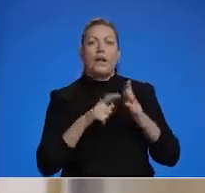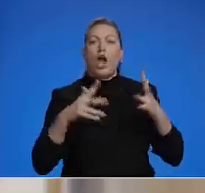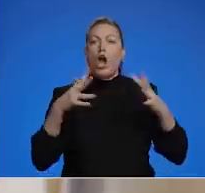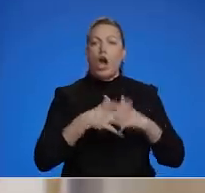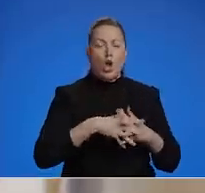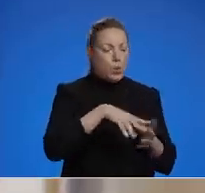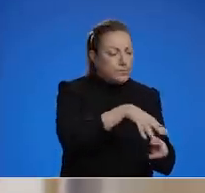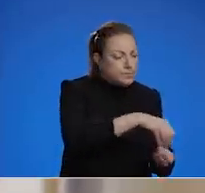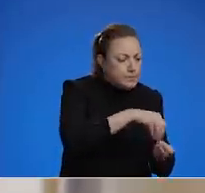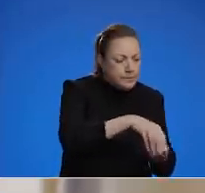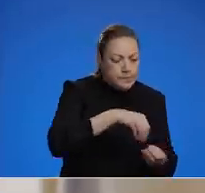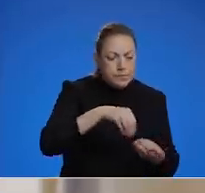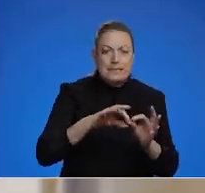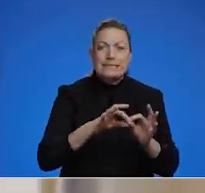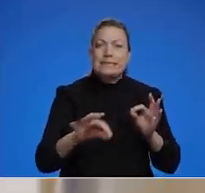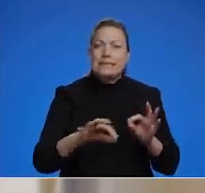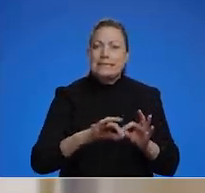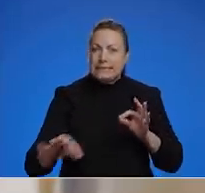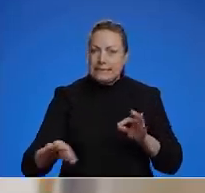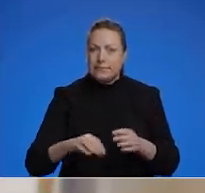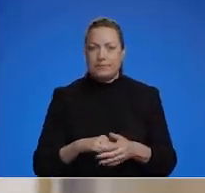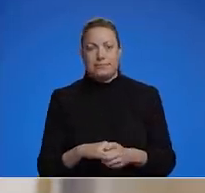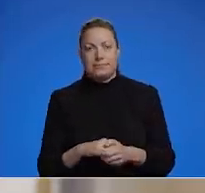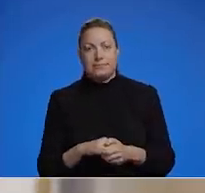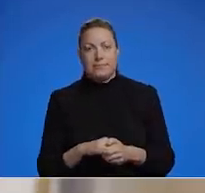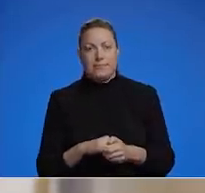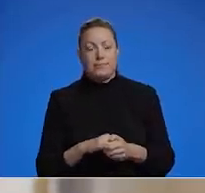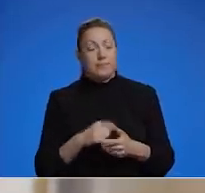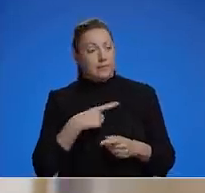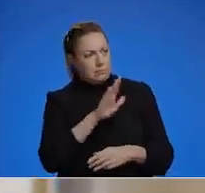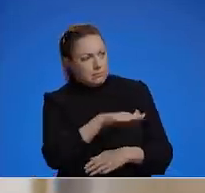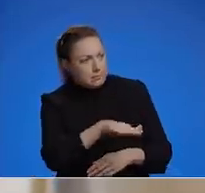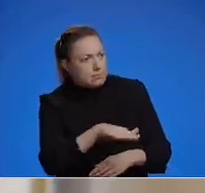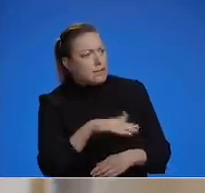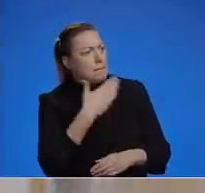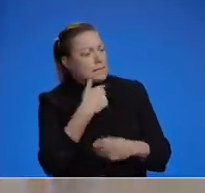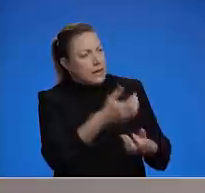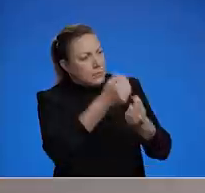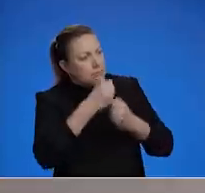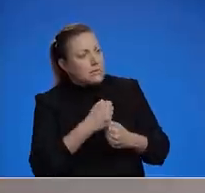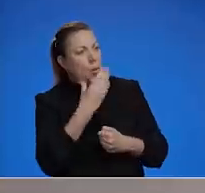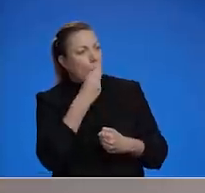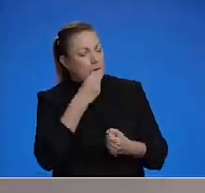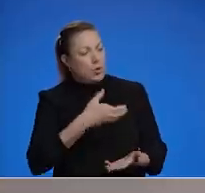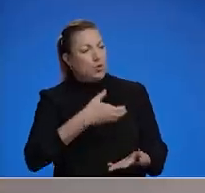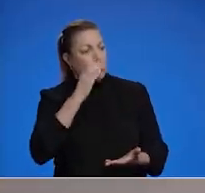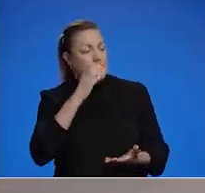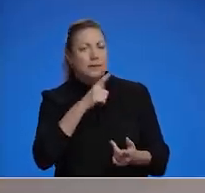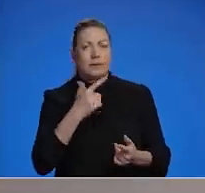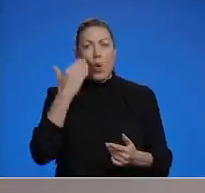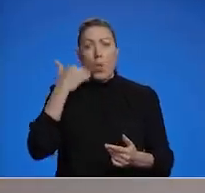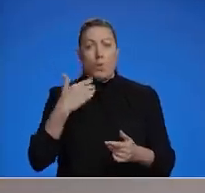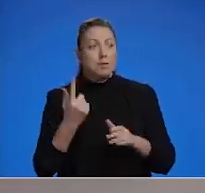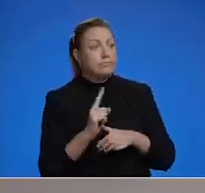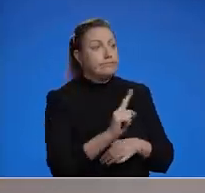her, he said, "Please bring a little water in a vessel for me to drink." She was setting off to bring